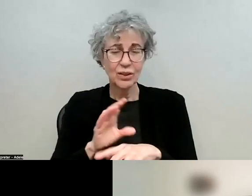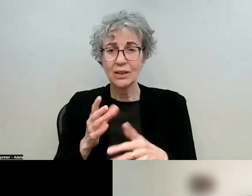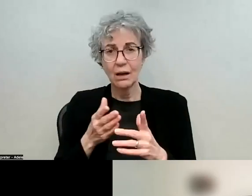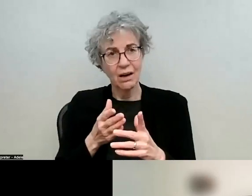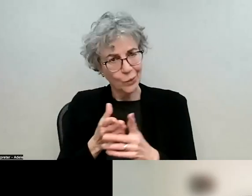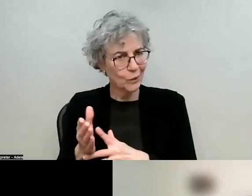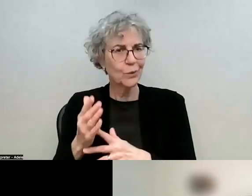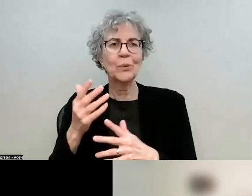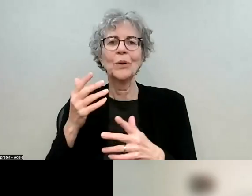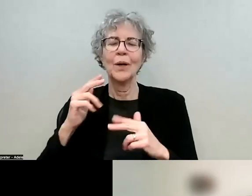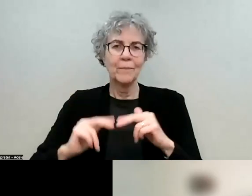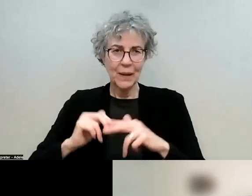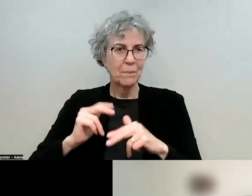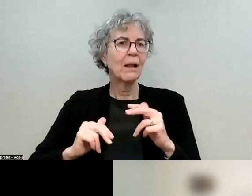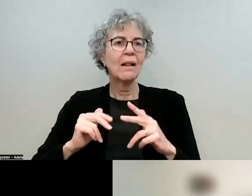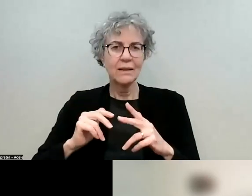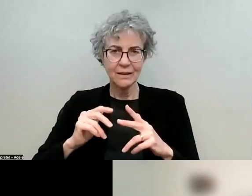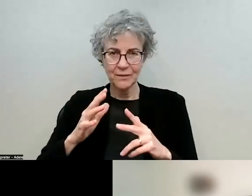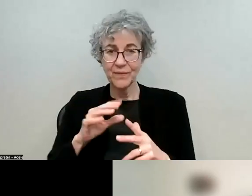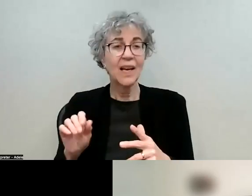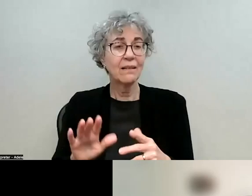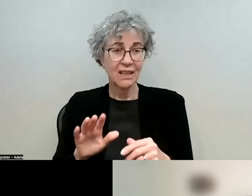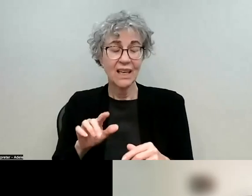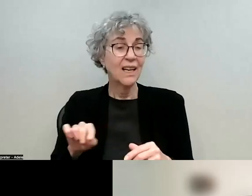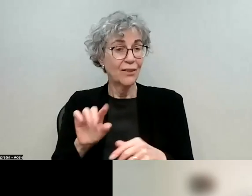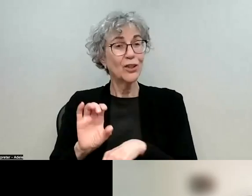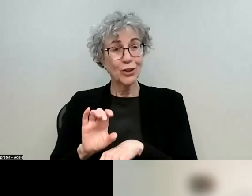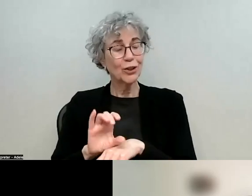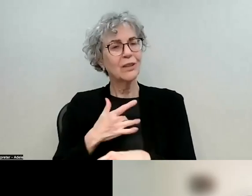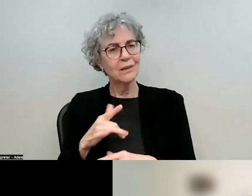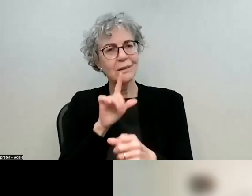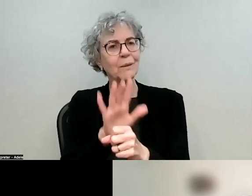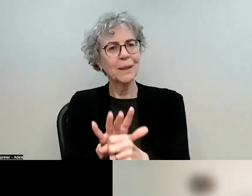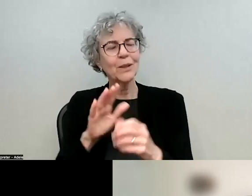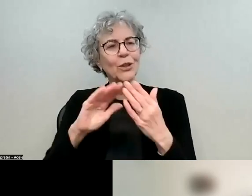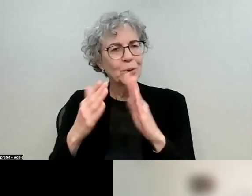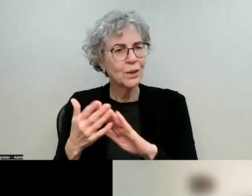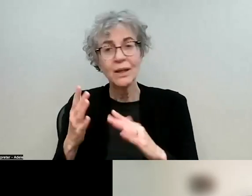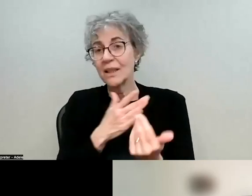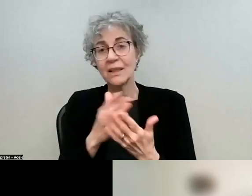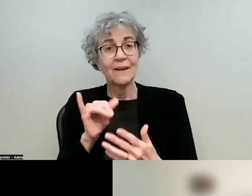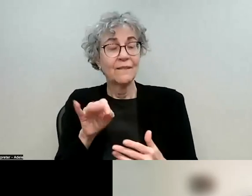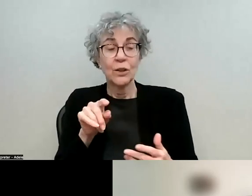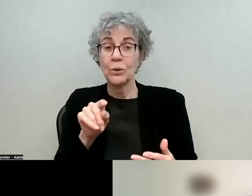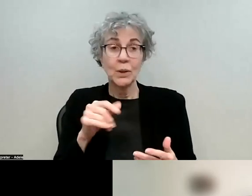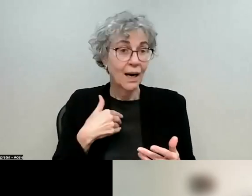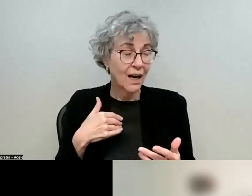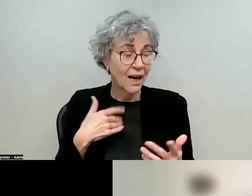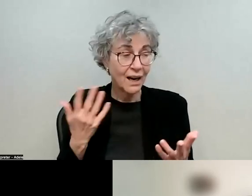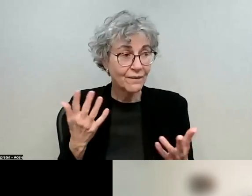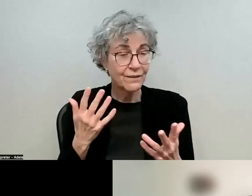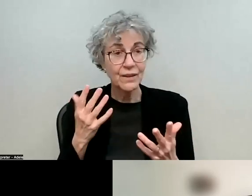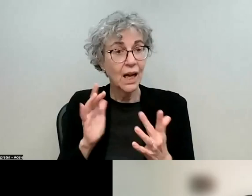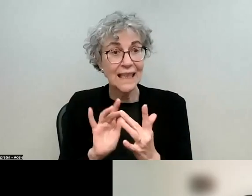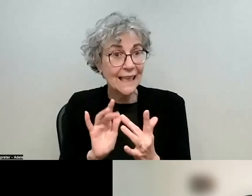have a commitment to community. So whether you have a connection or outreach and approach